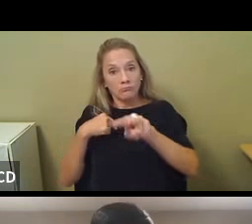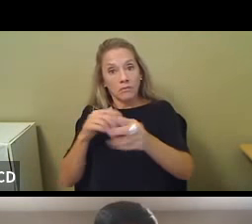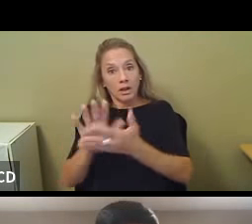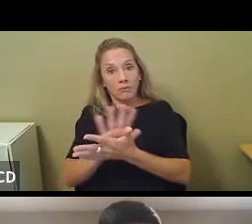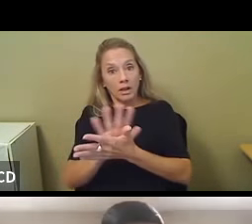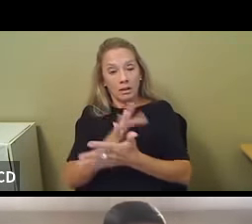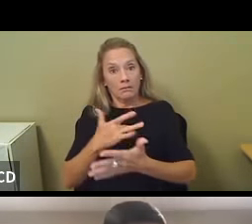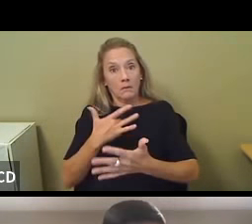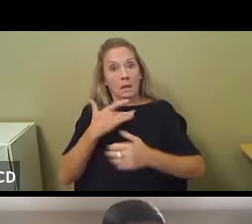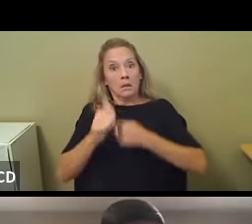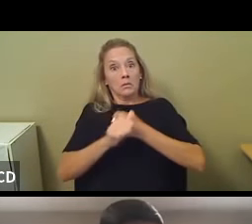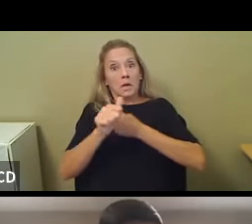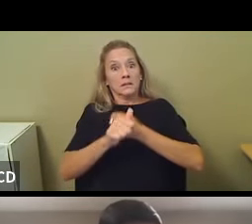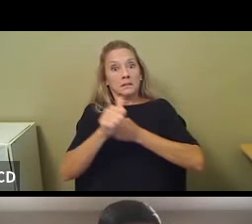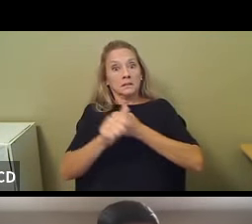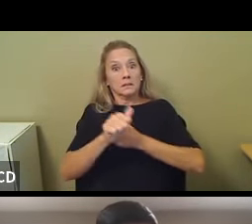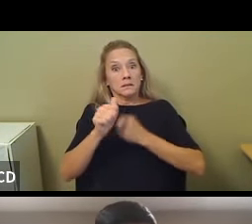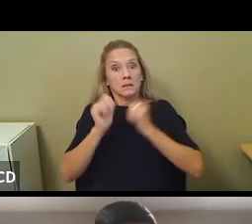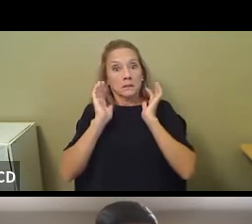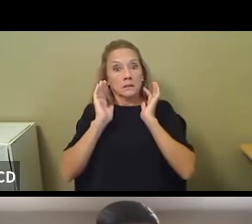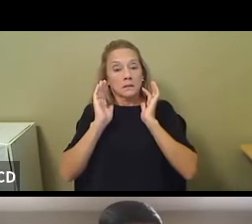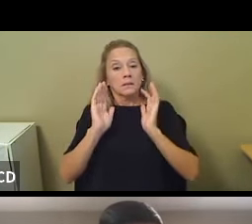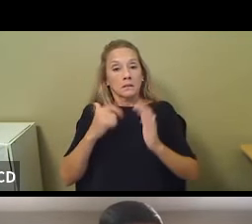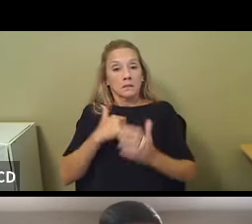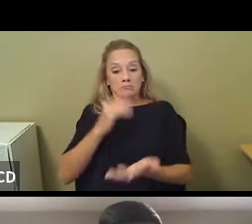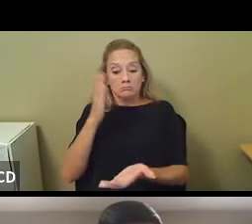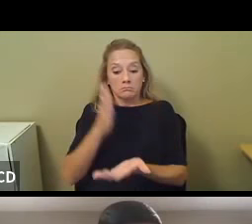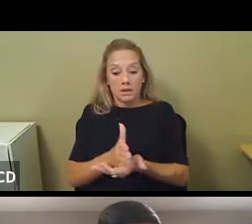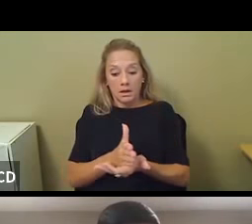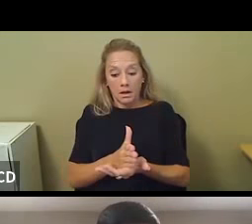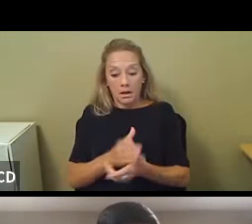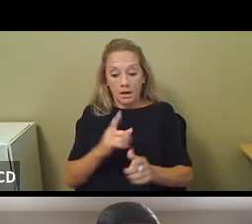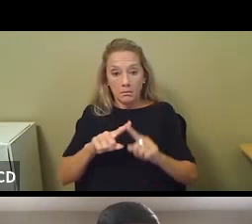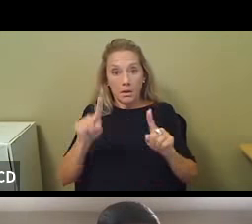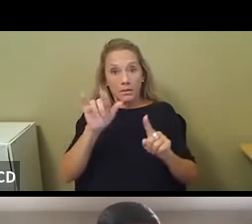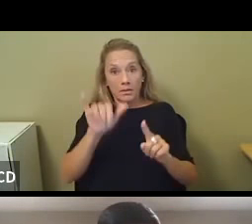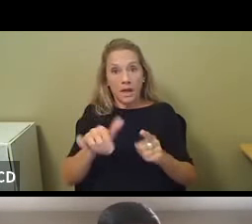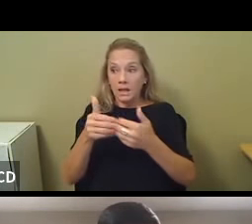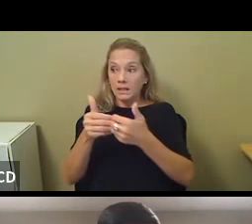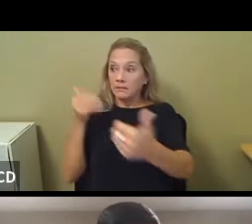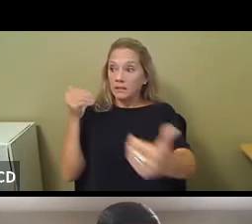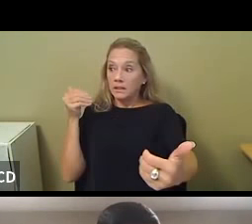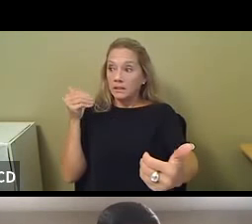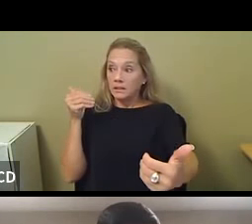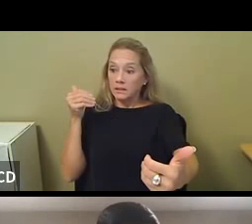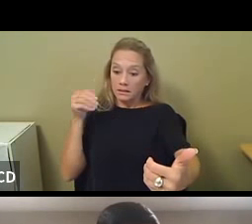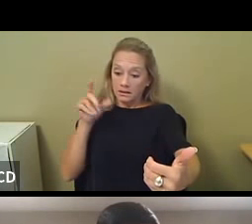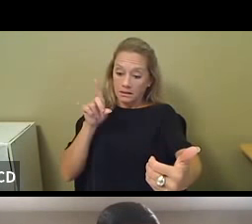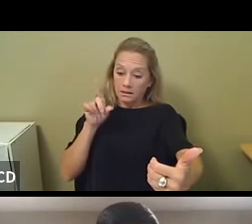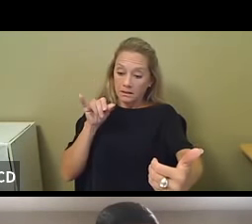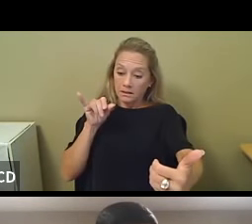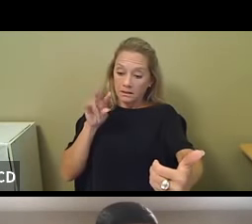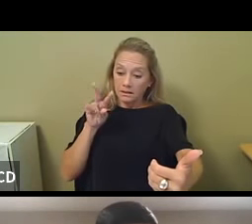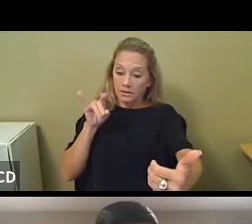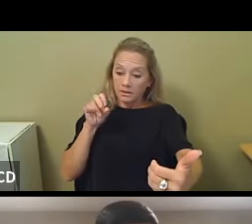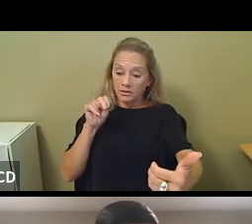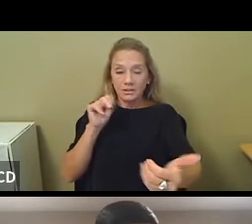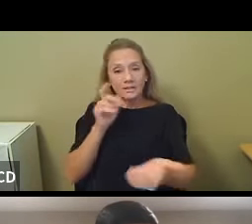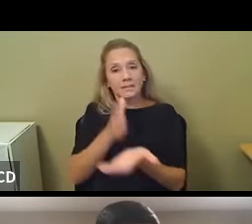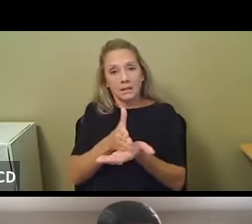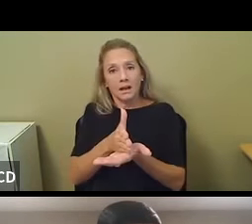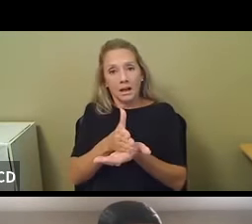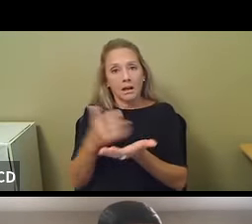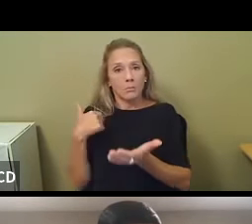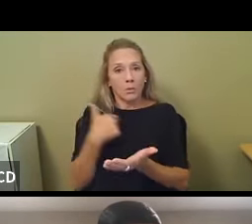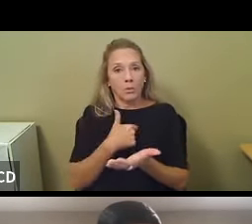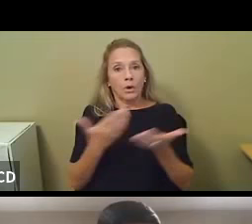So I'm going to stop right there, but this division has got to stop. We are in this together. We will